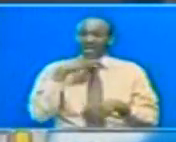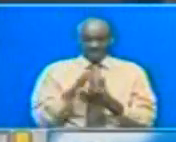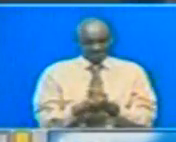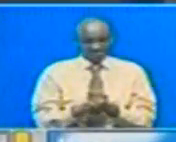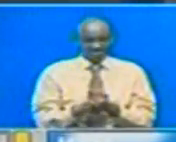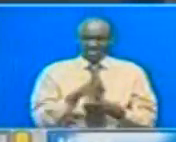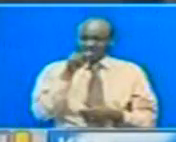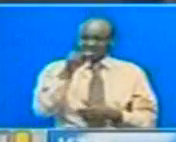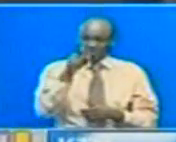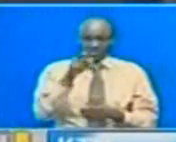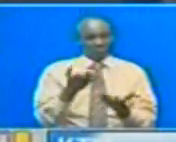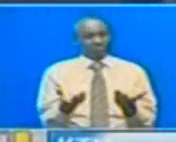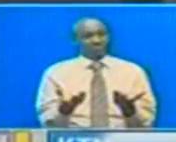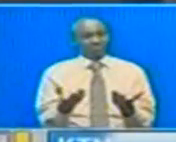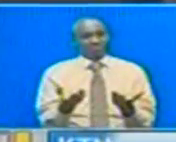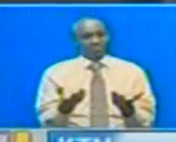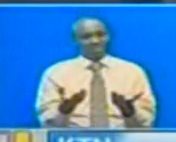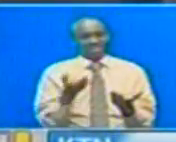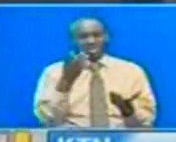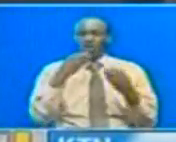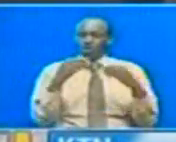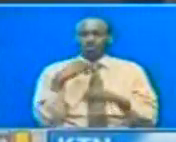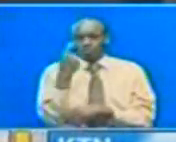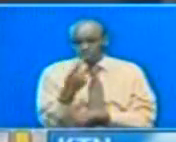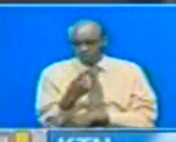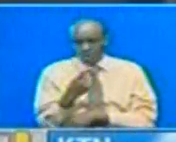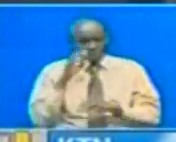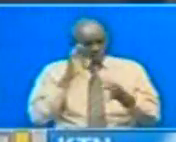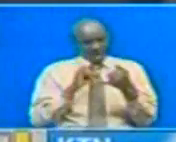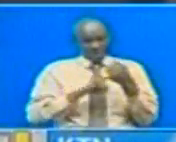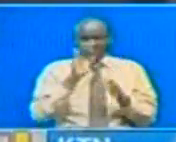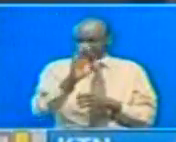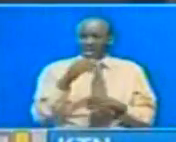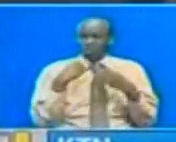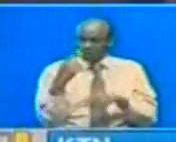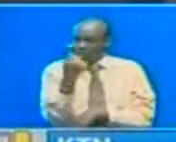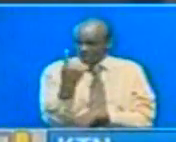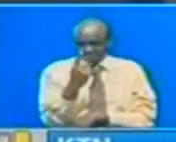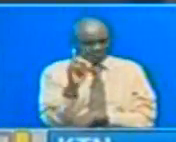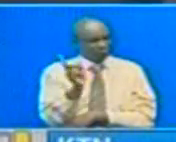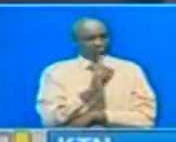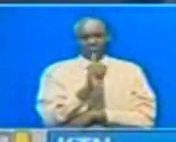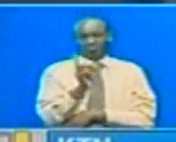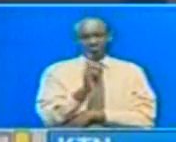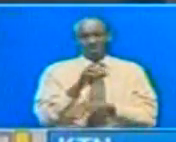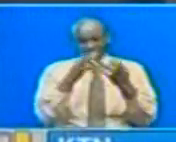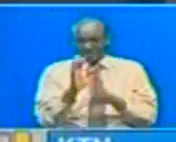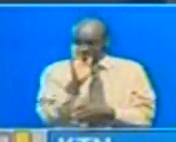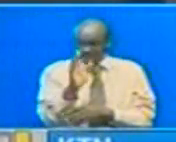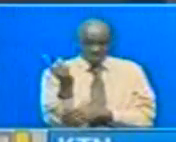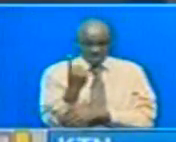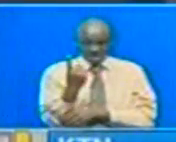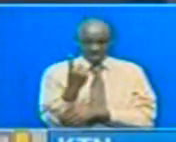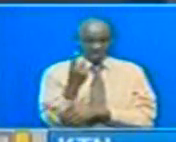only a loss to his wife and family and parents,